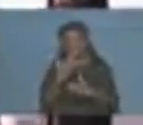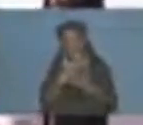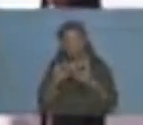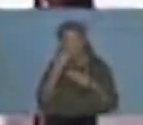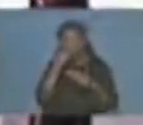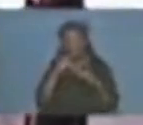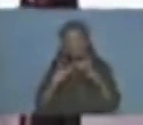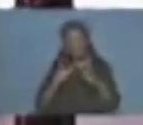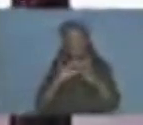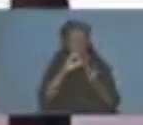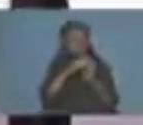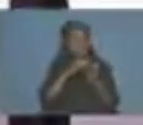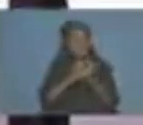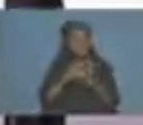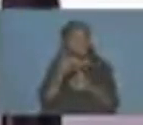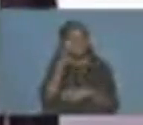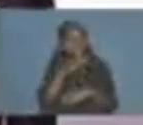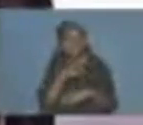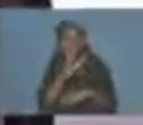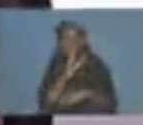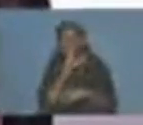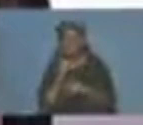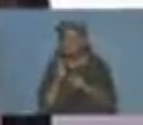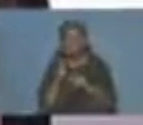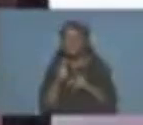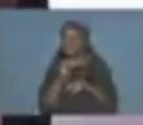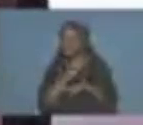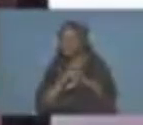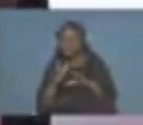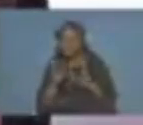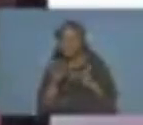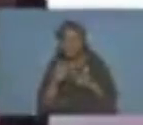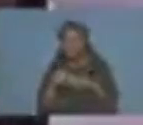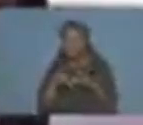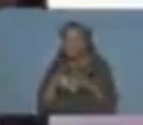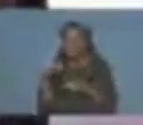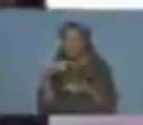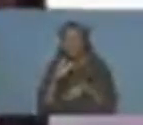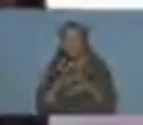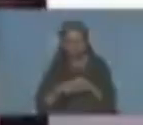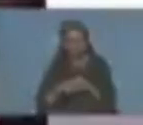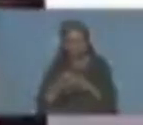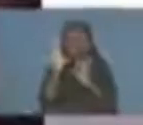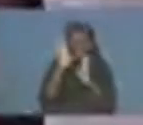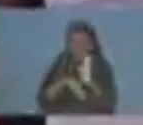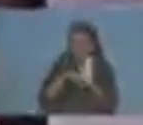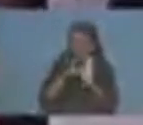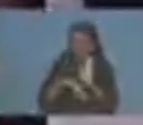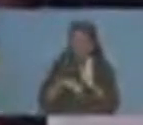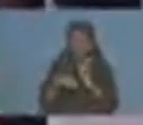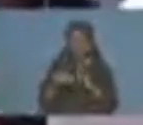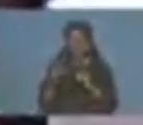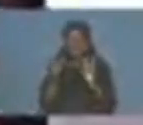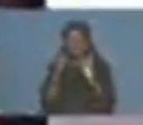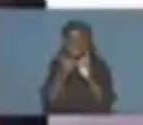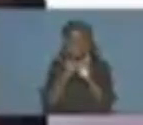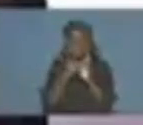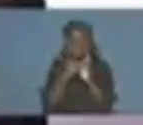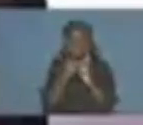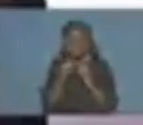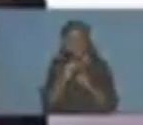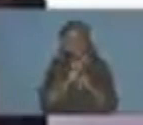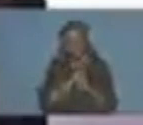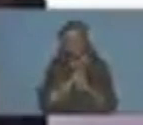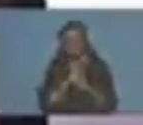about not wanting to go out on cheap dates. They want you to spend their money. Women who've said, well, listen, I am the table. Don't ask me what I bring